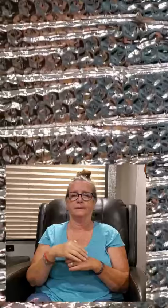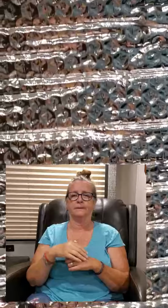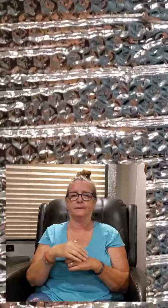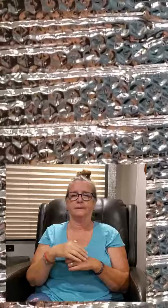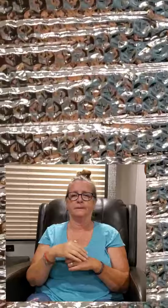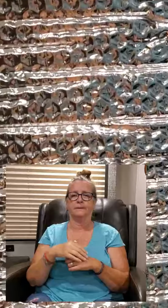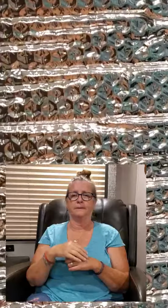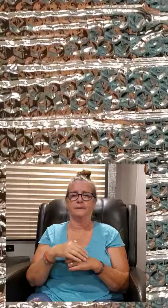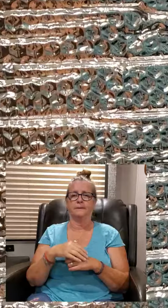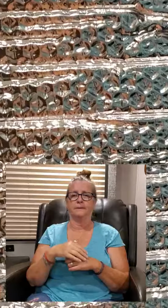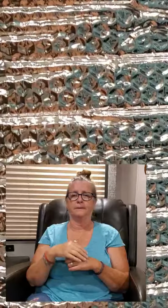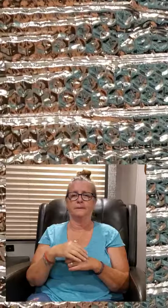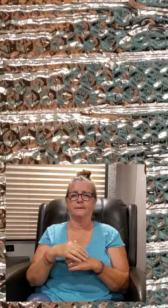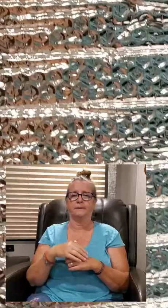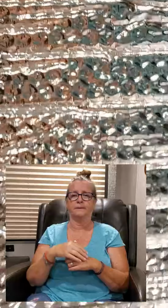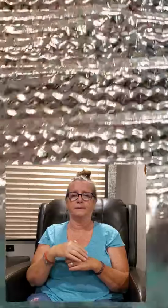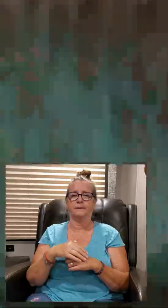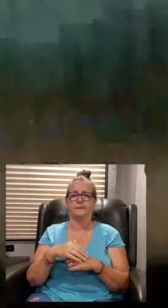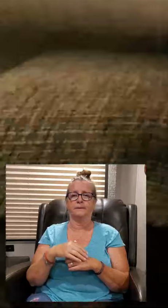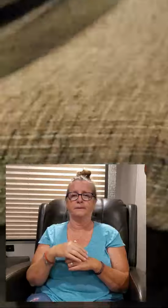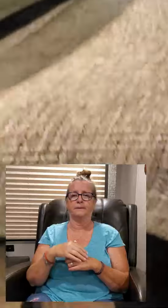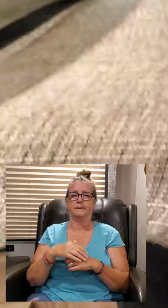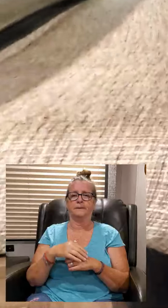conditioner. There's another window.